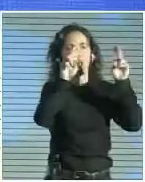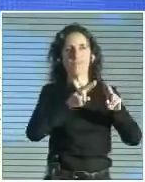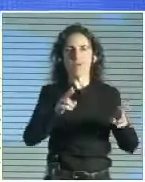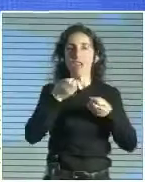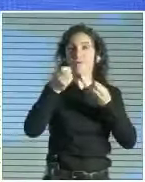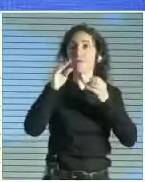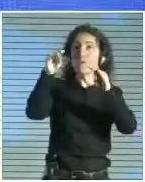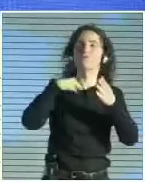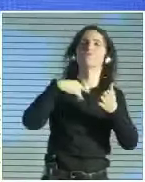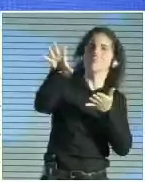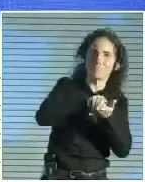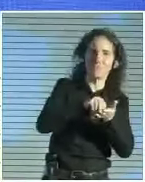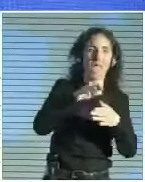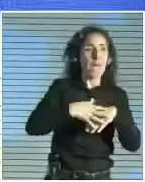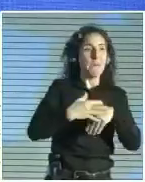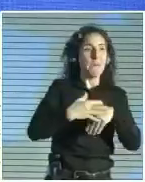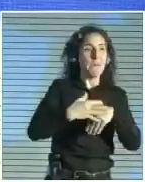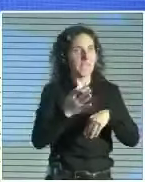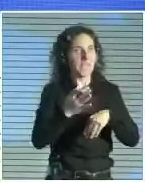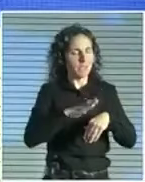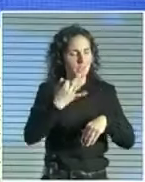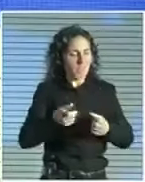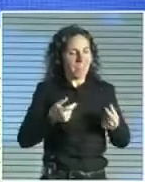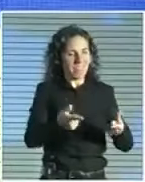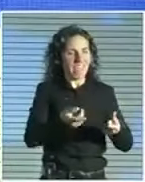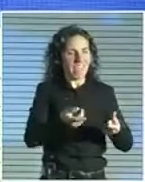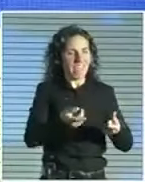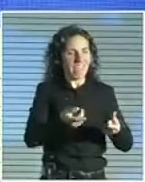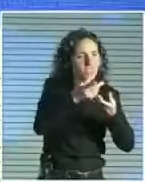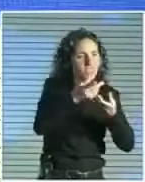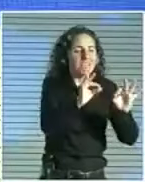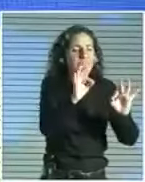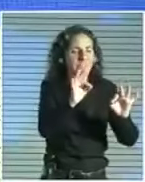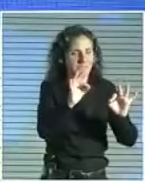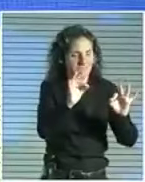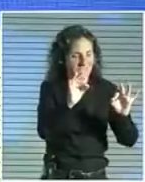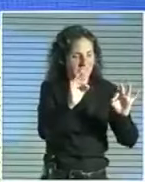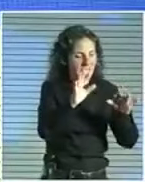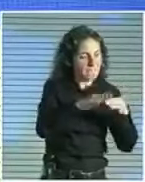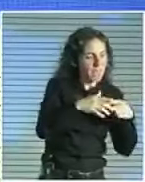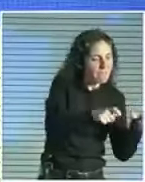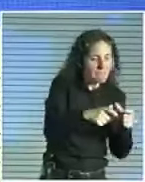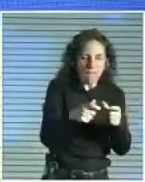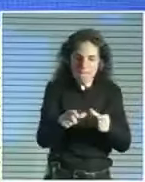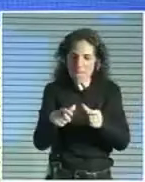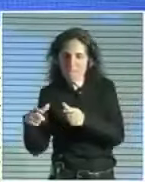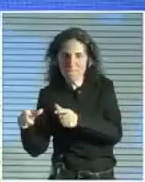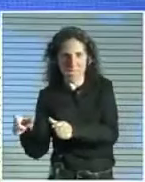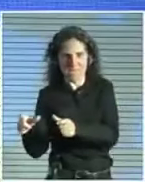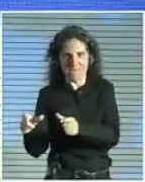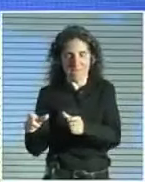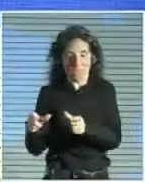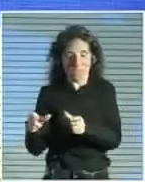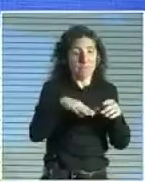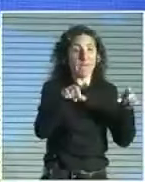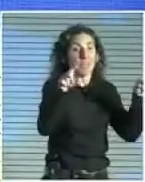segments and the businesses or persons related into it. That has allowed us to just go into very specific